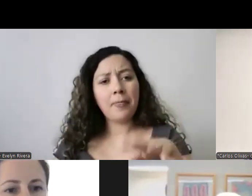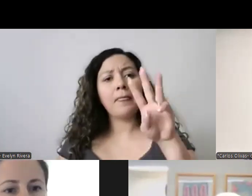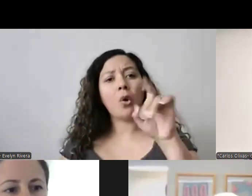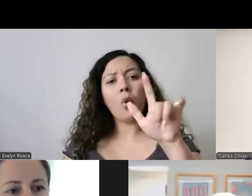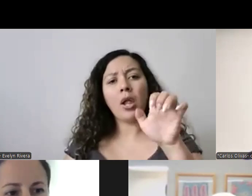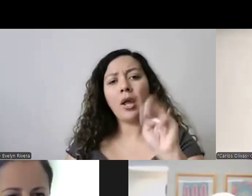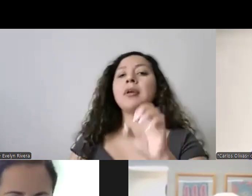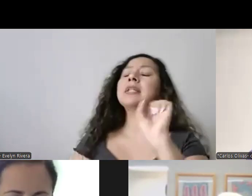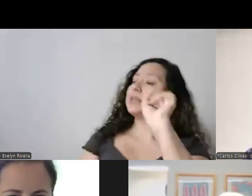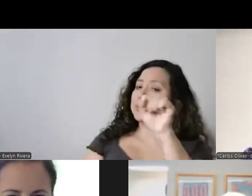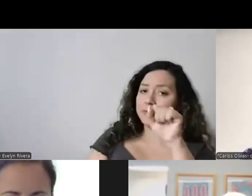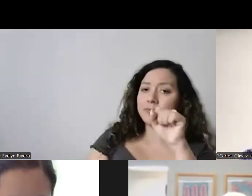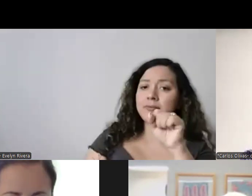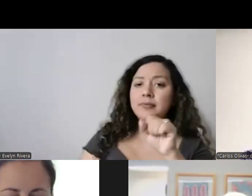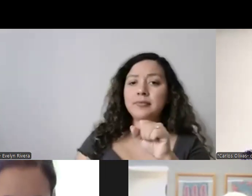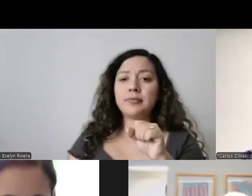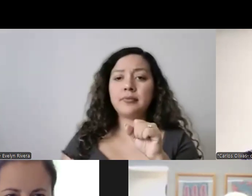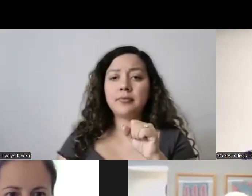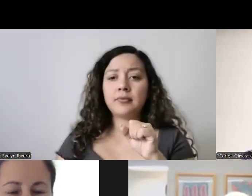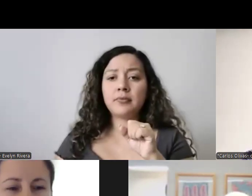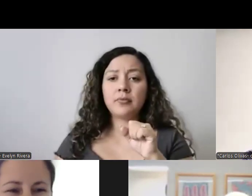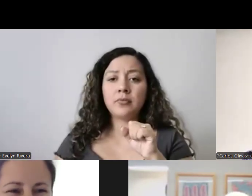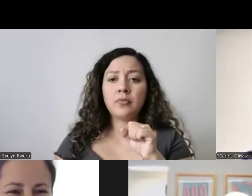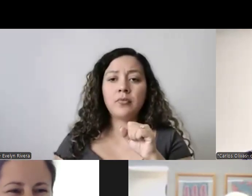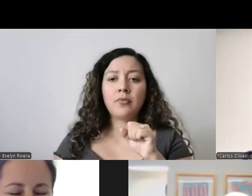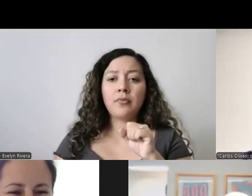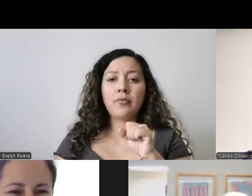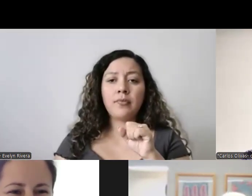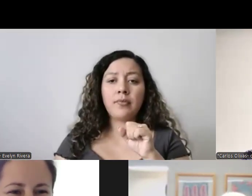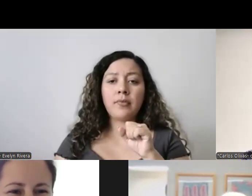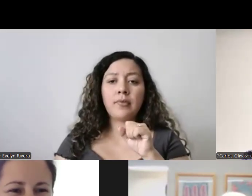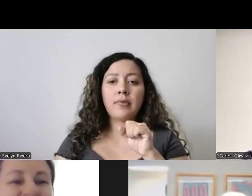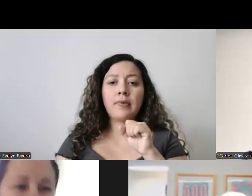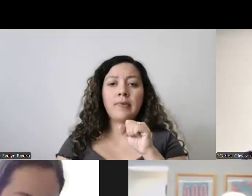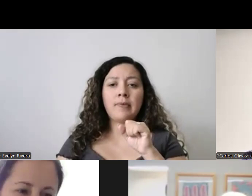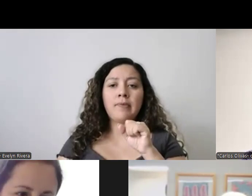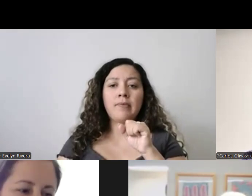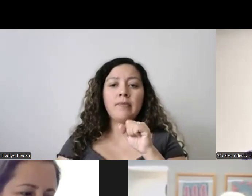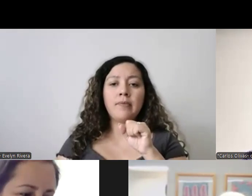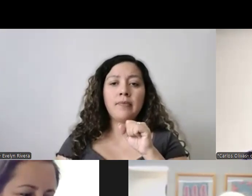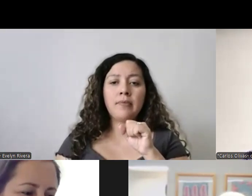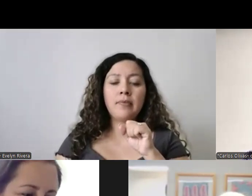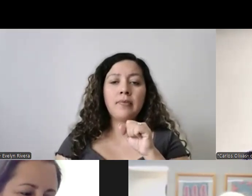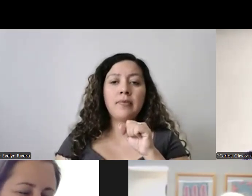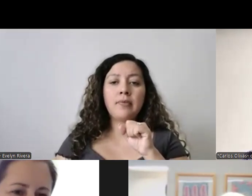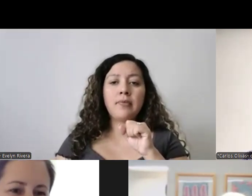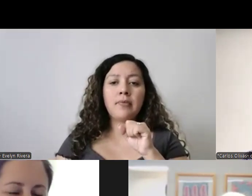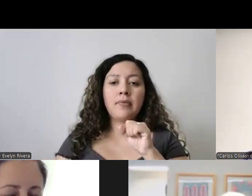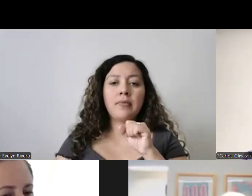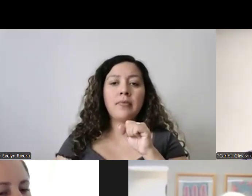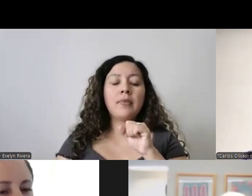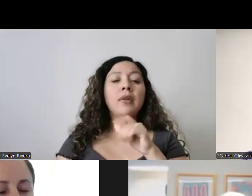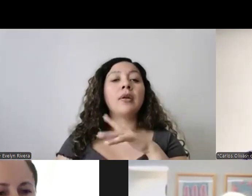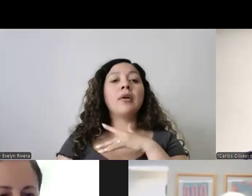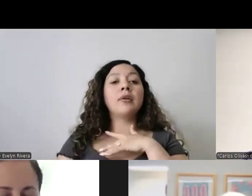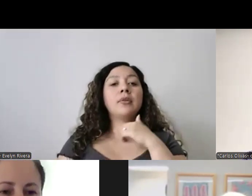mean, the prescription blank that I saw sounds fine, but like how? Like, how do I make that happen? So Yeah, I would